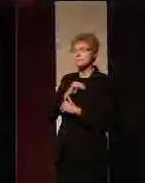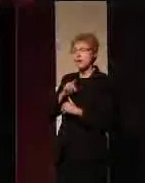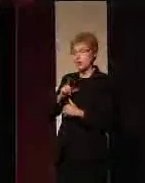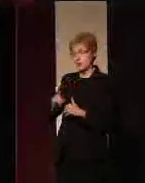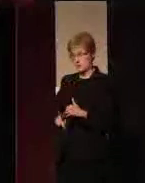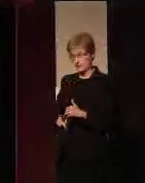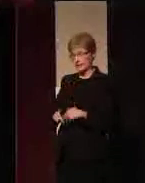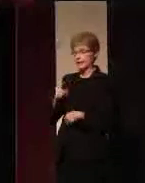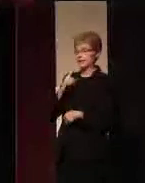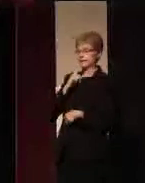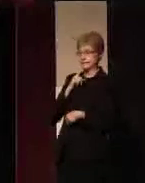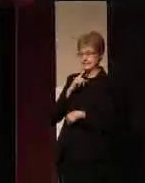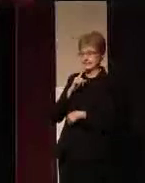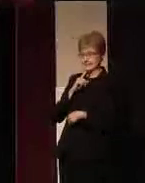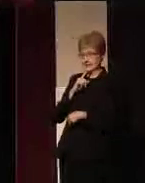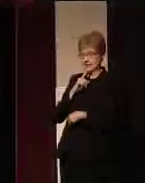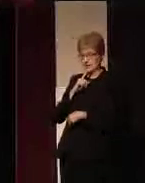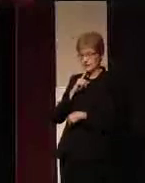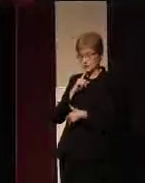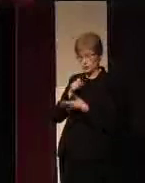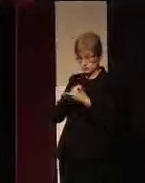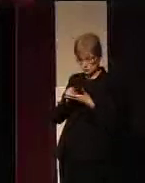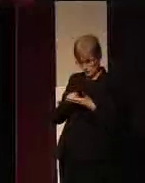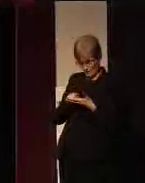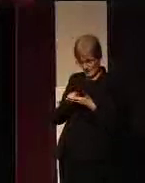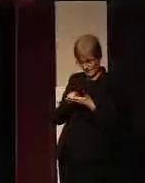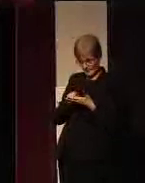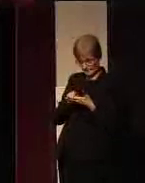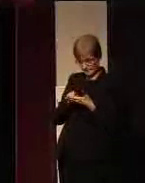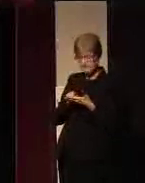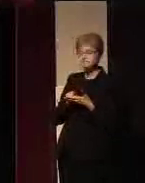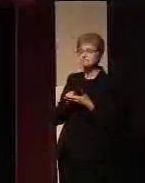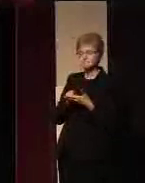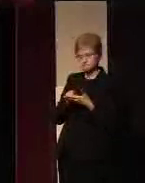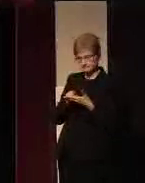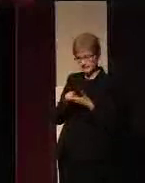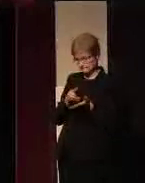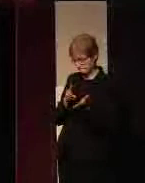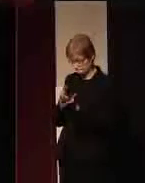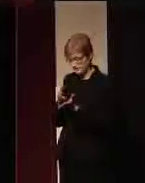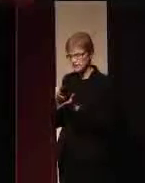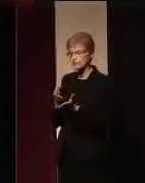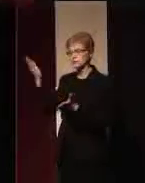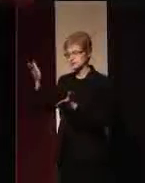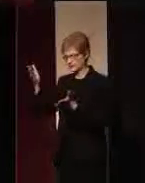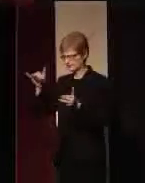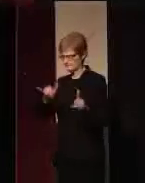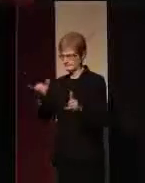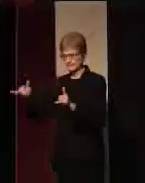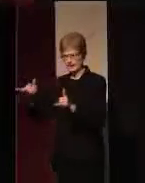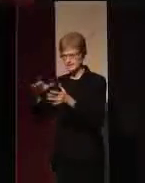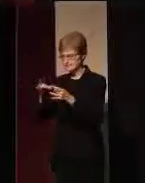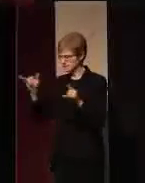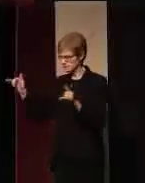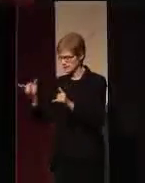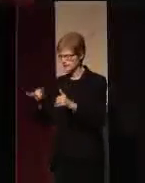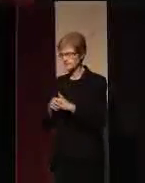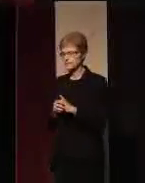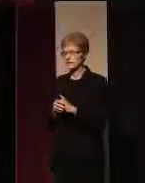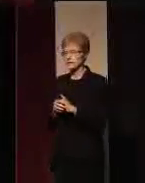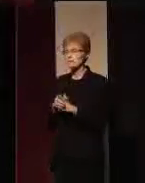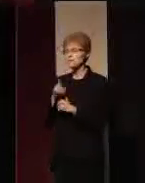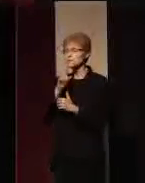paper." The good news in America today is that many of us care deeply about